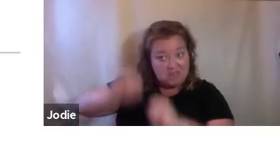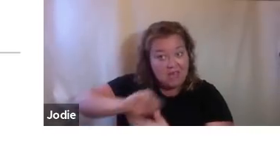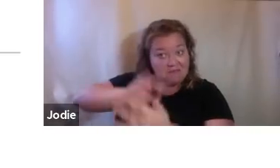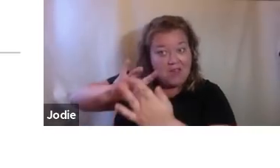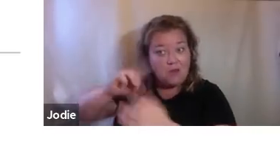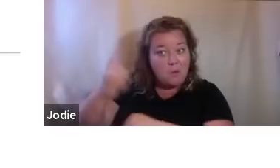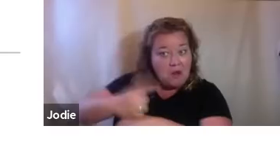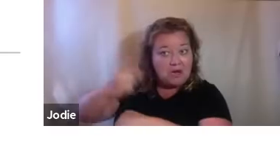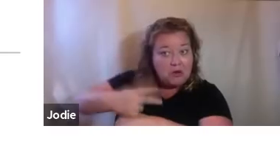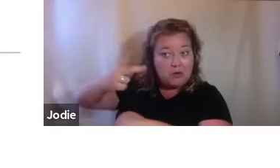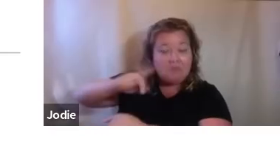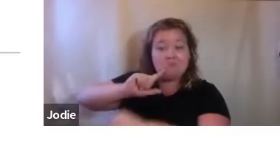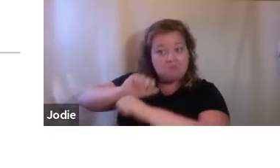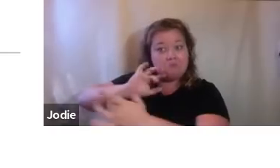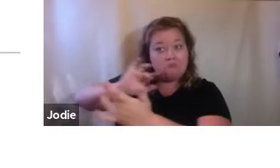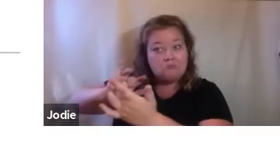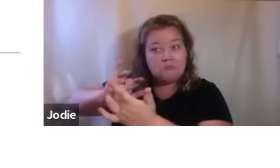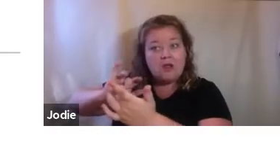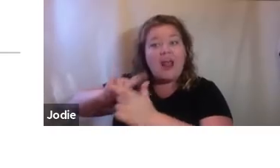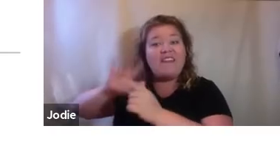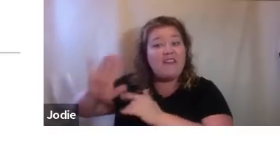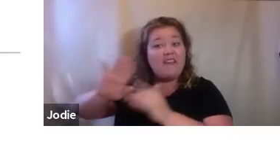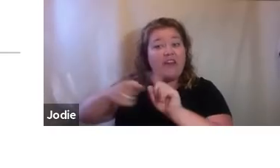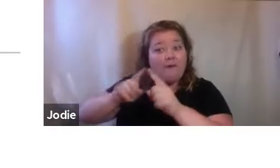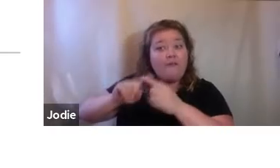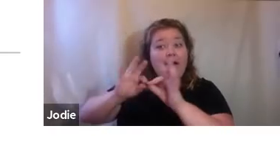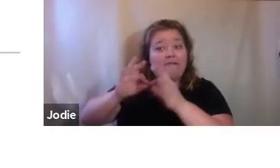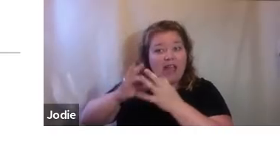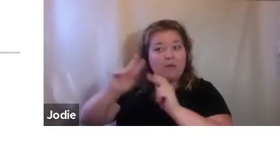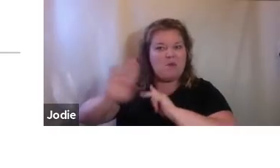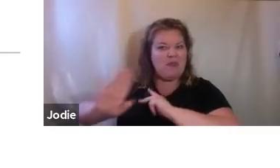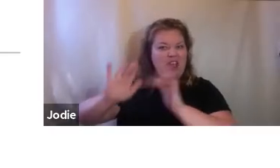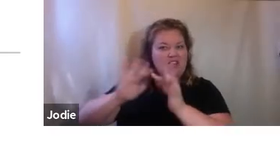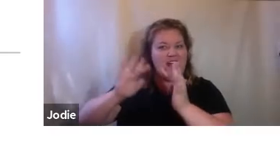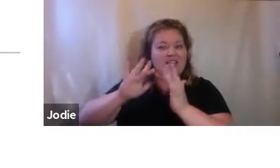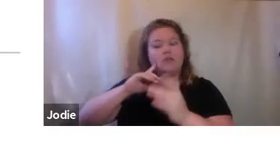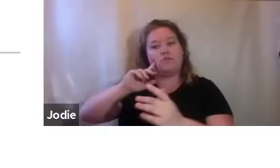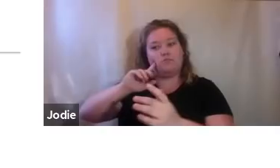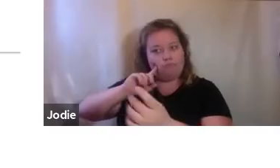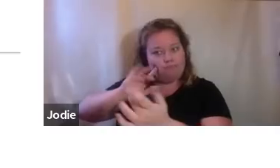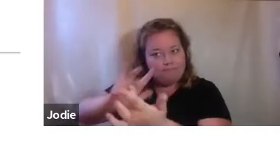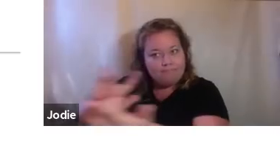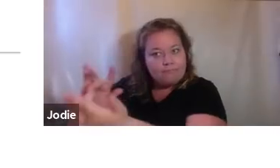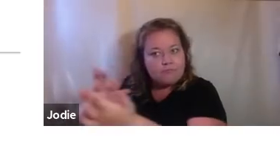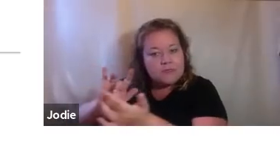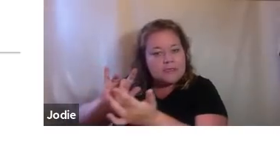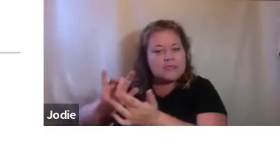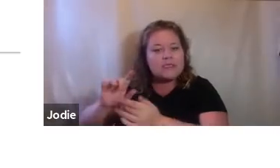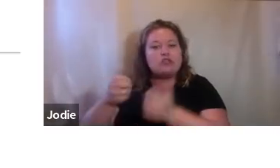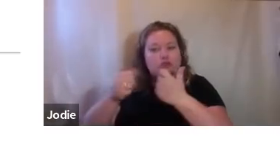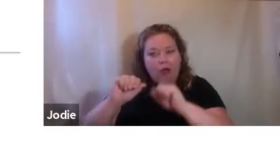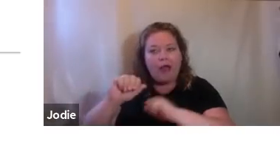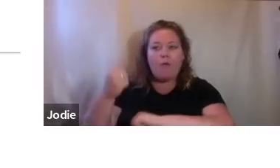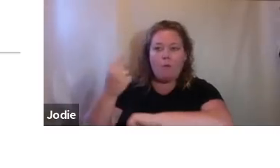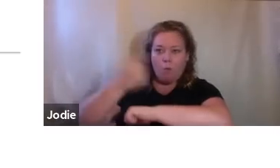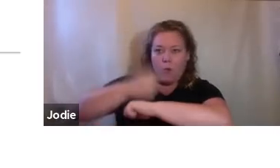ask for who they may have been in close contact with, and then those are the contacts that we need to connect with so that they understand